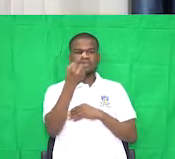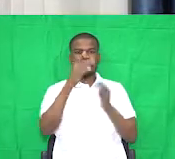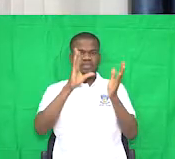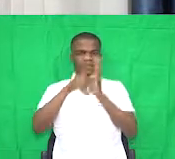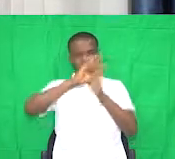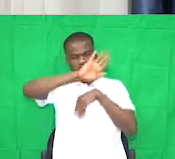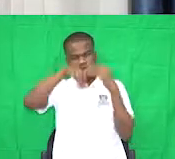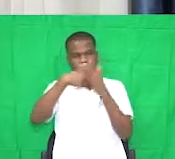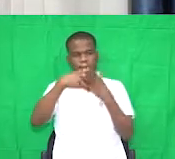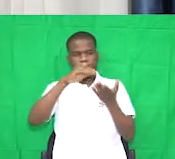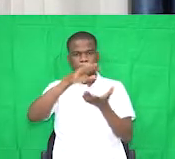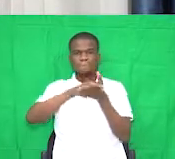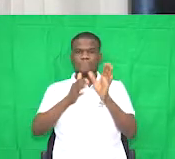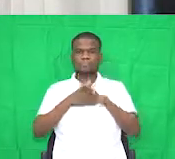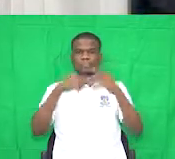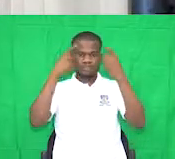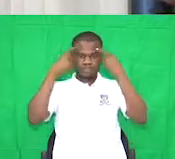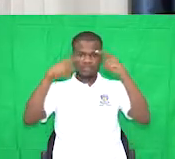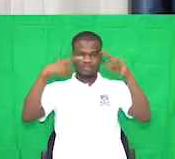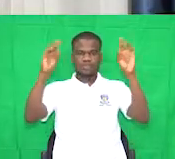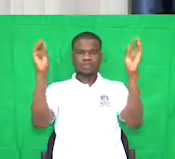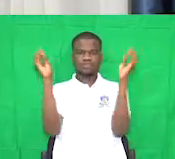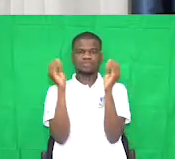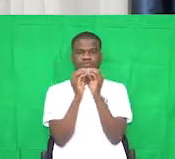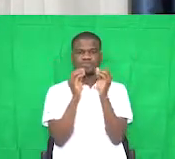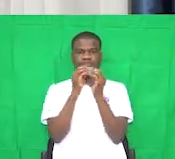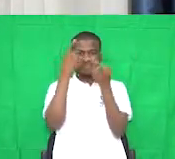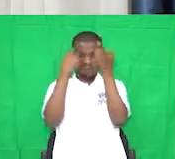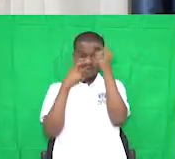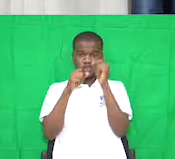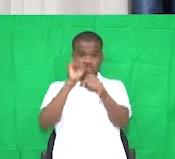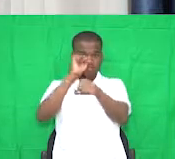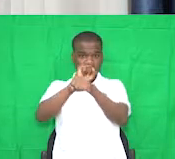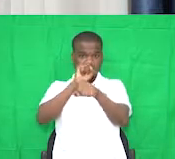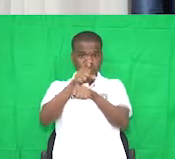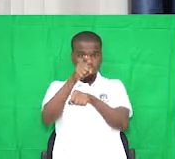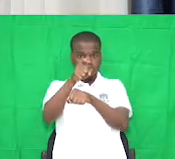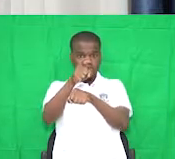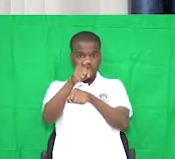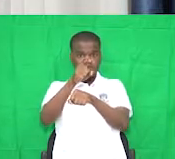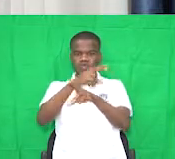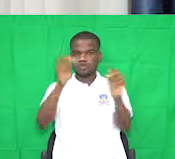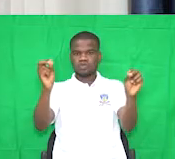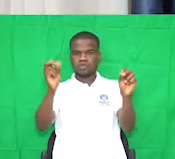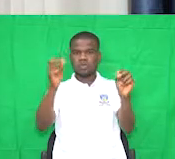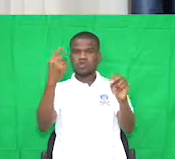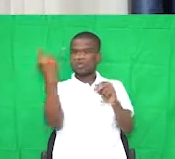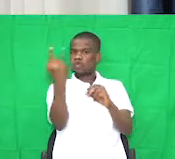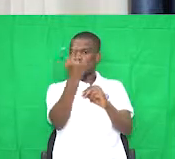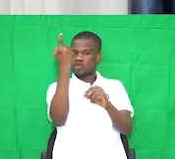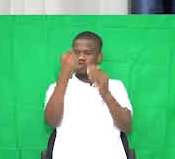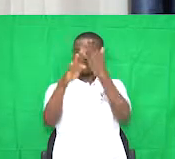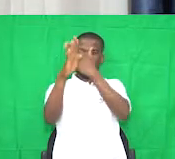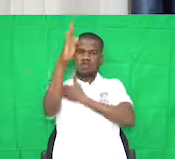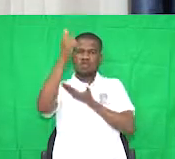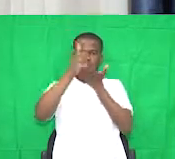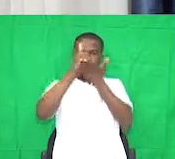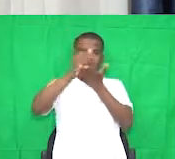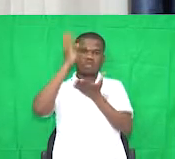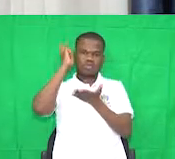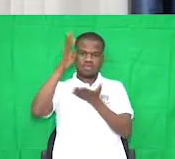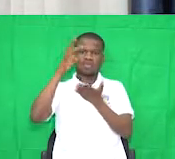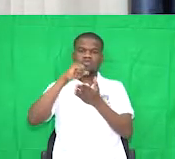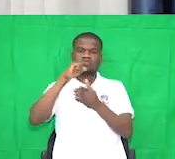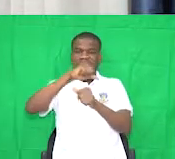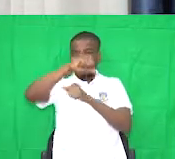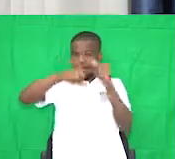field. Bra, walk on as a missionary. Bra, walk on represent here, right? Yes. Bra, walk on as an ambassador of the Presbyterian Church. It is not about you. It is